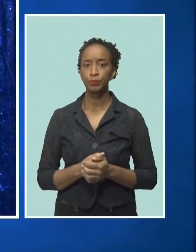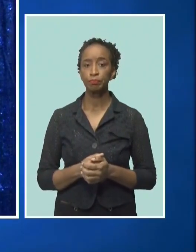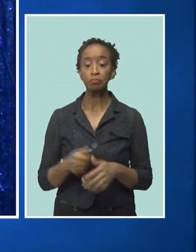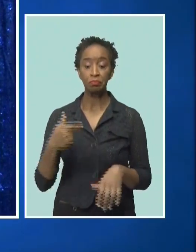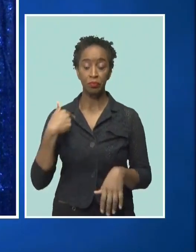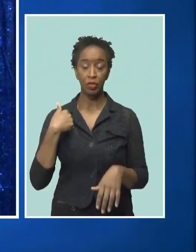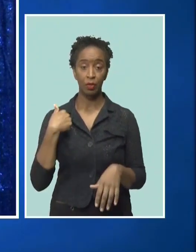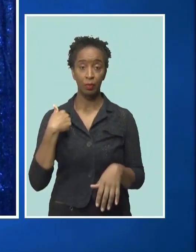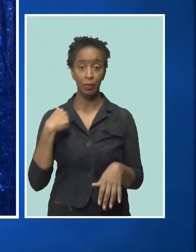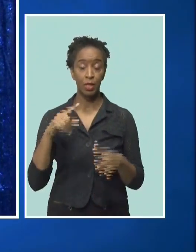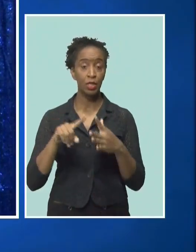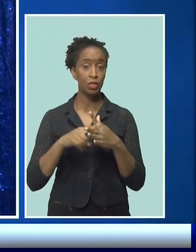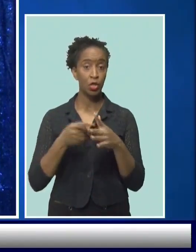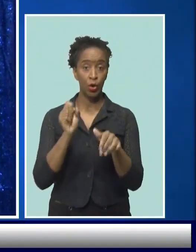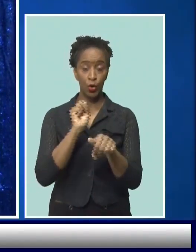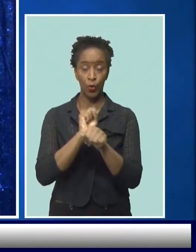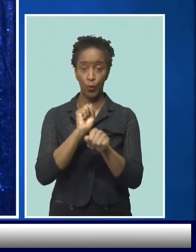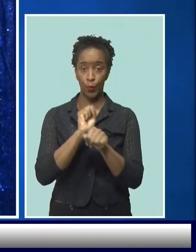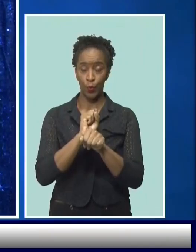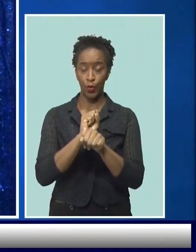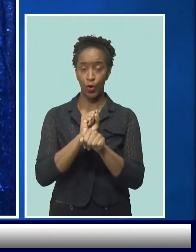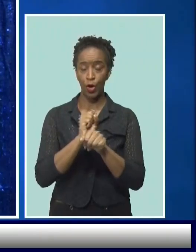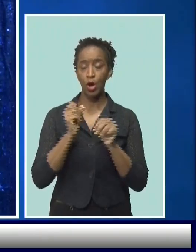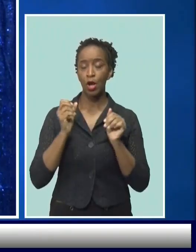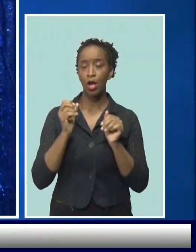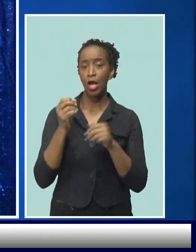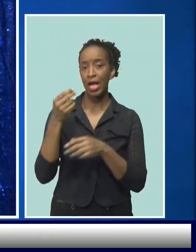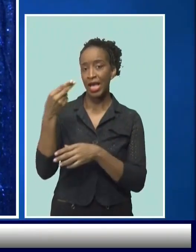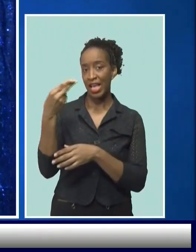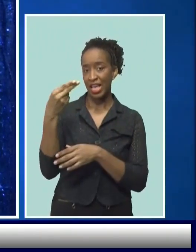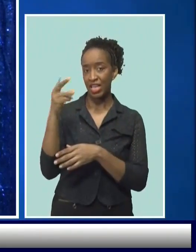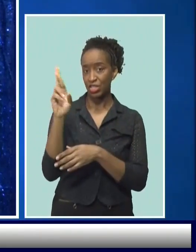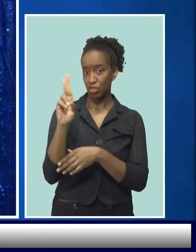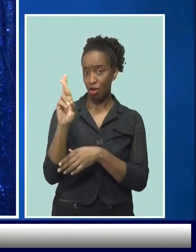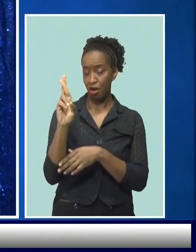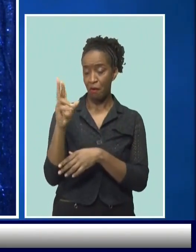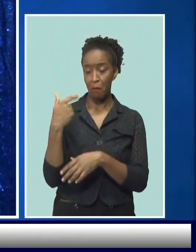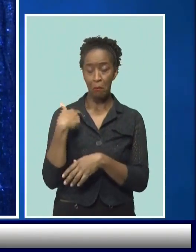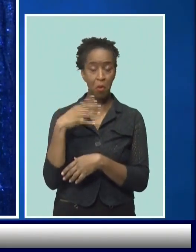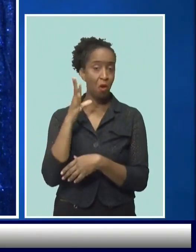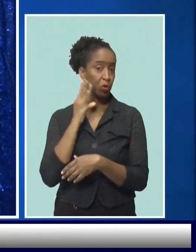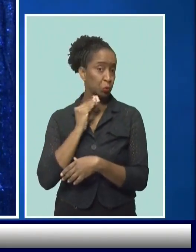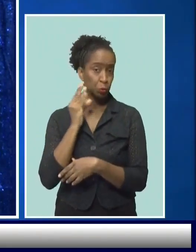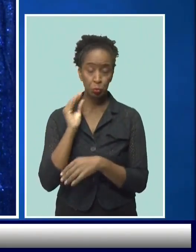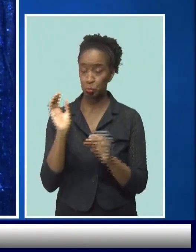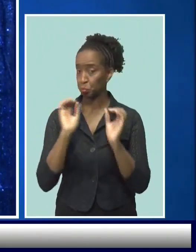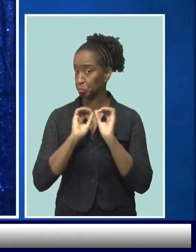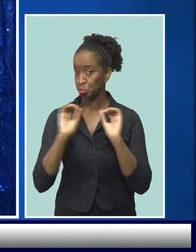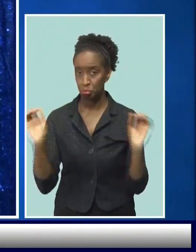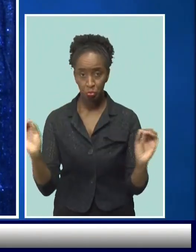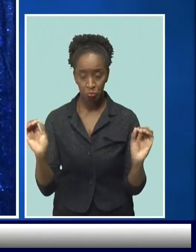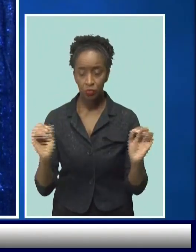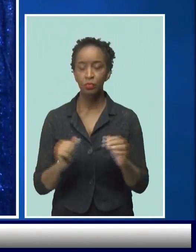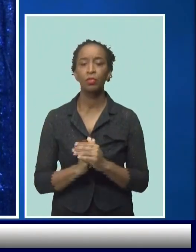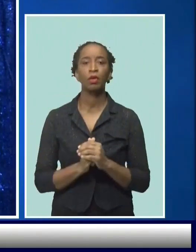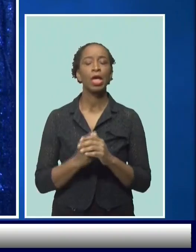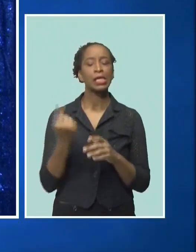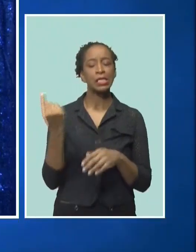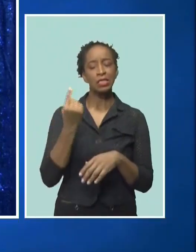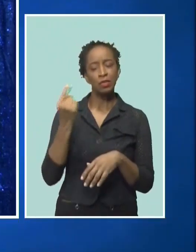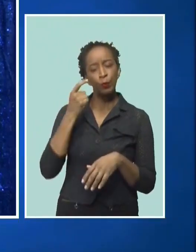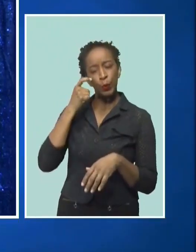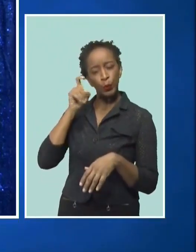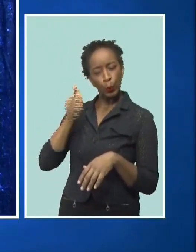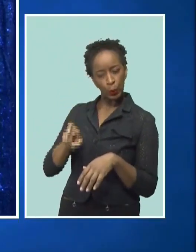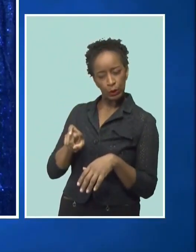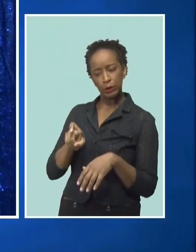I entered without any experience because someone took a chance on me. Someone provided that opportunity,